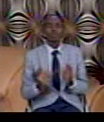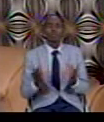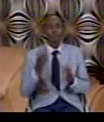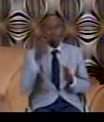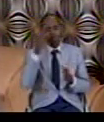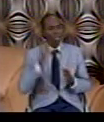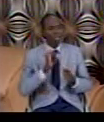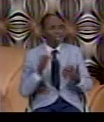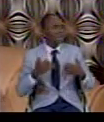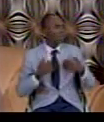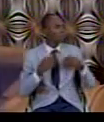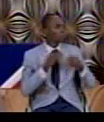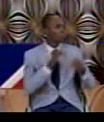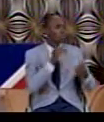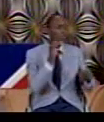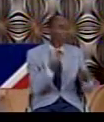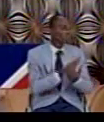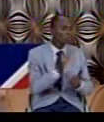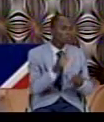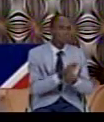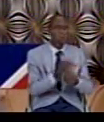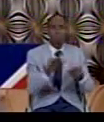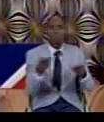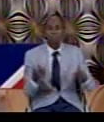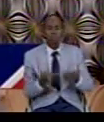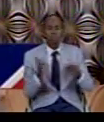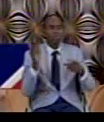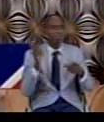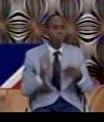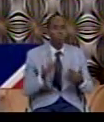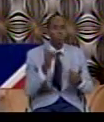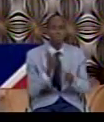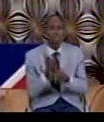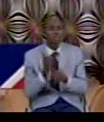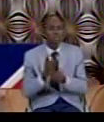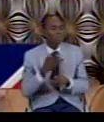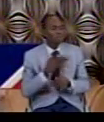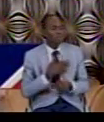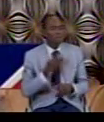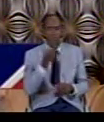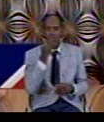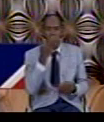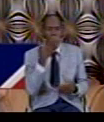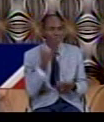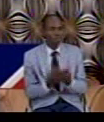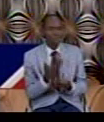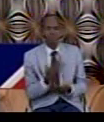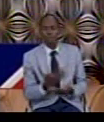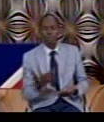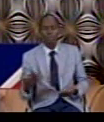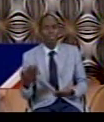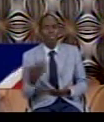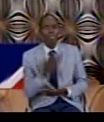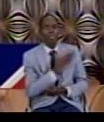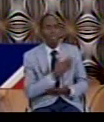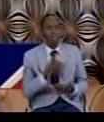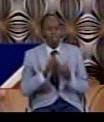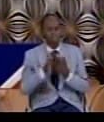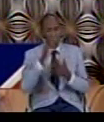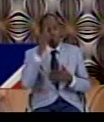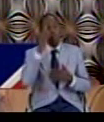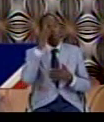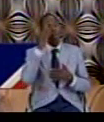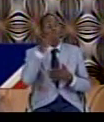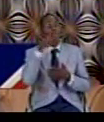no room where to lay to bestow my fruits. And he said, this will I